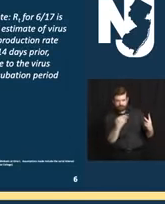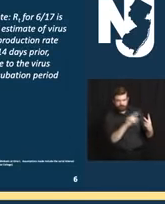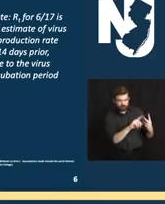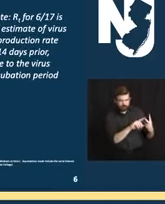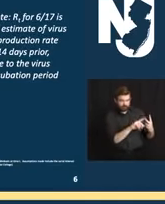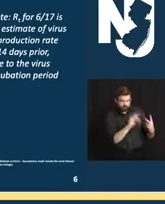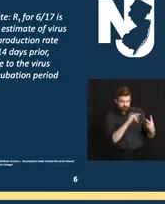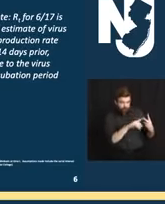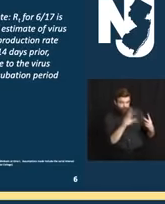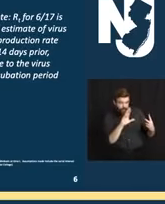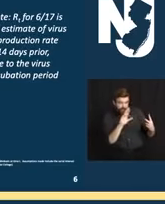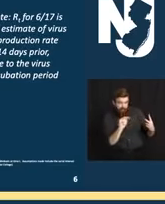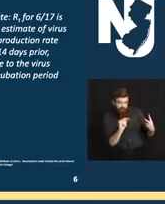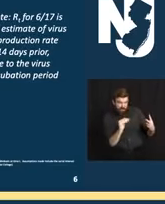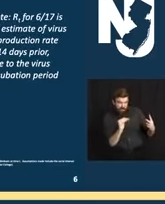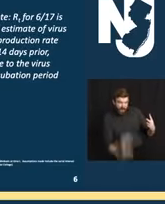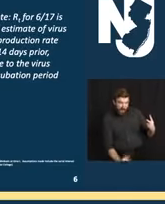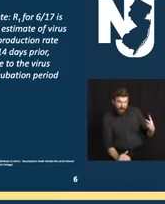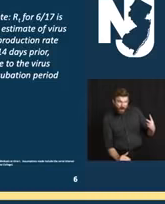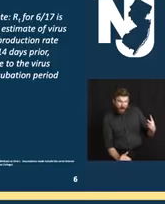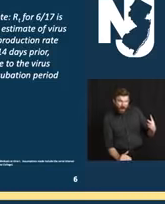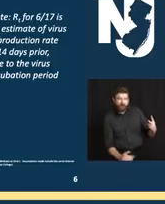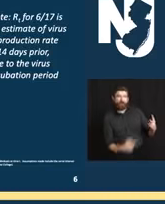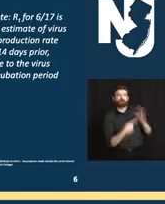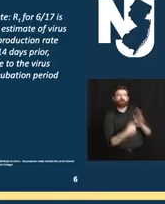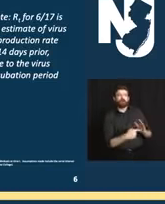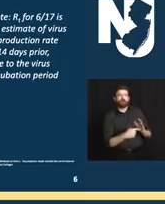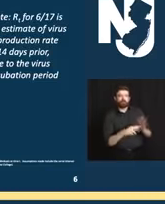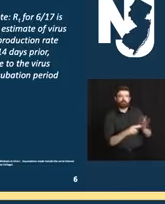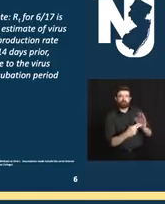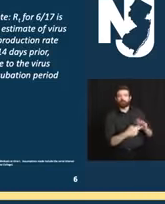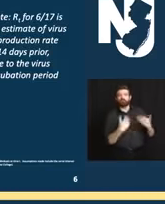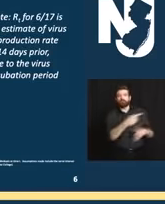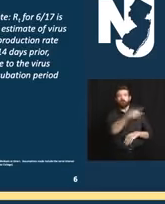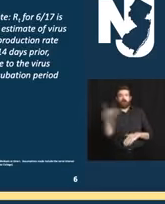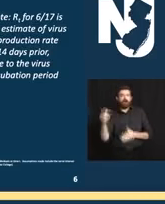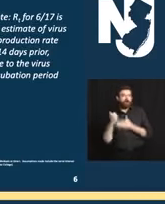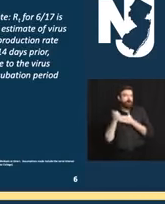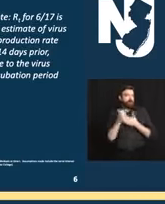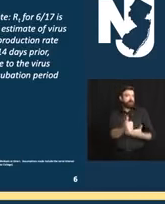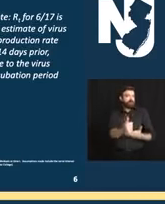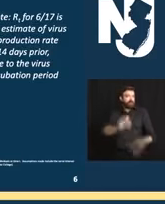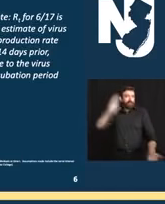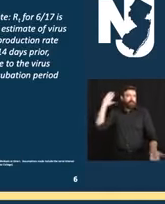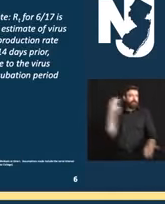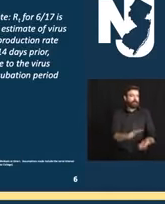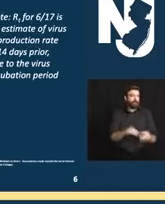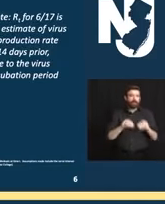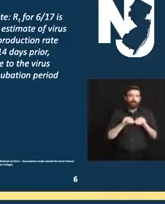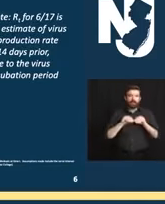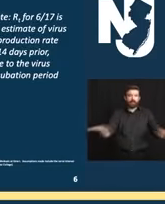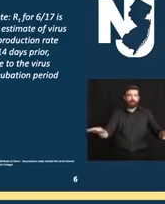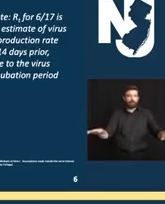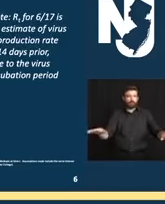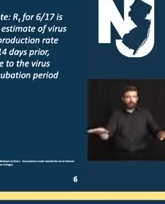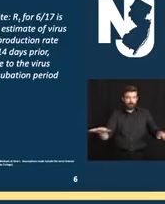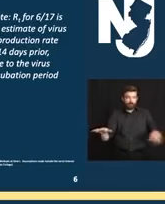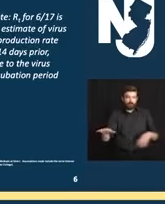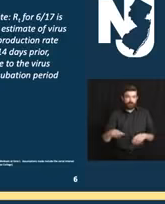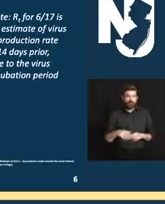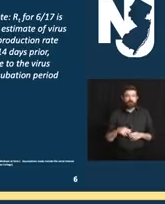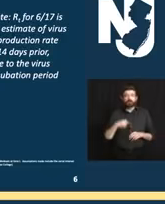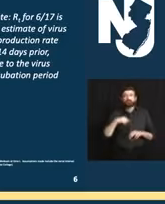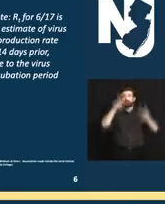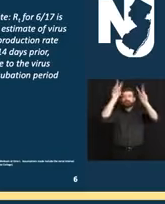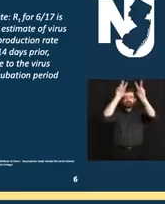crush the curves has been working, and that we need to keep at it. I looked at the county lineup, and I think virtually every county was at 1